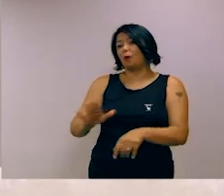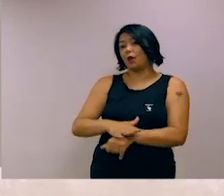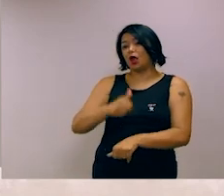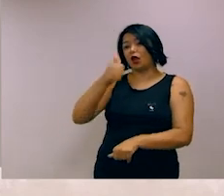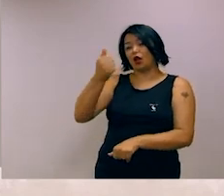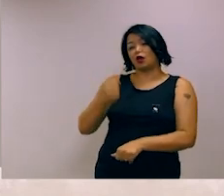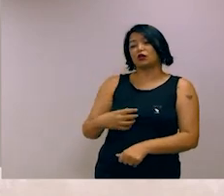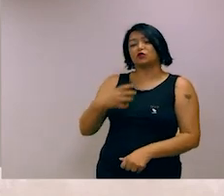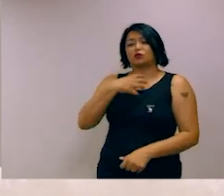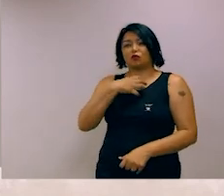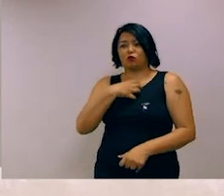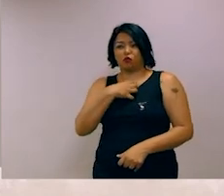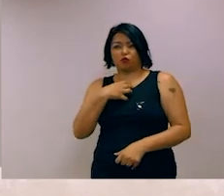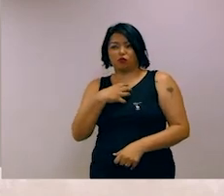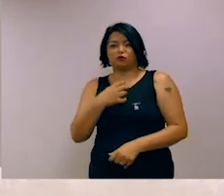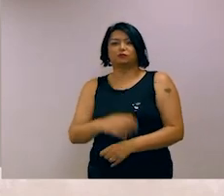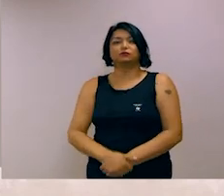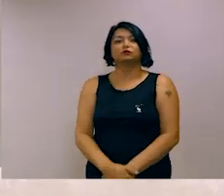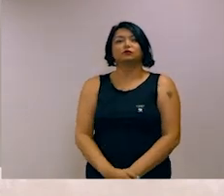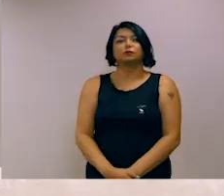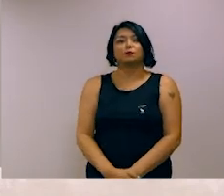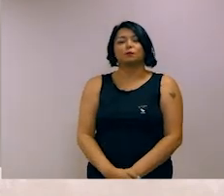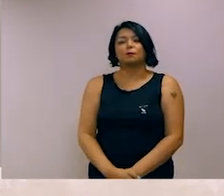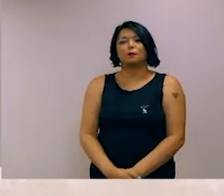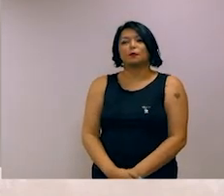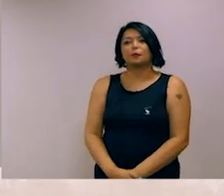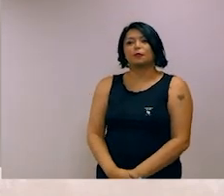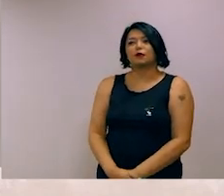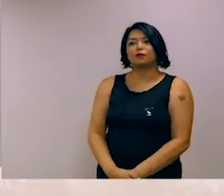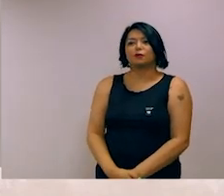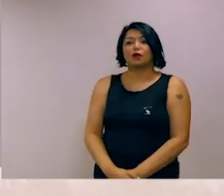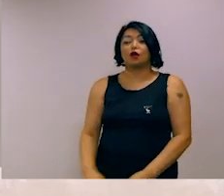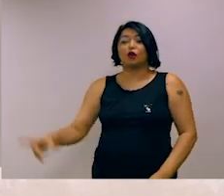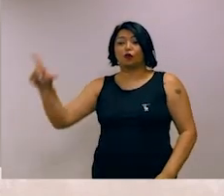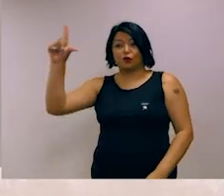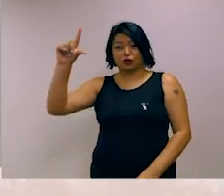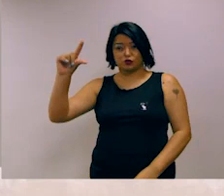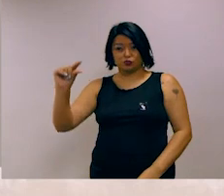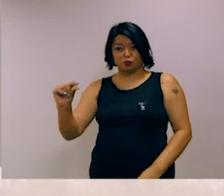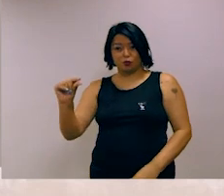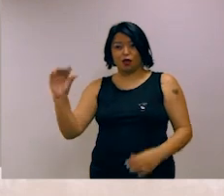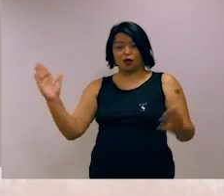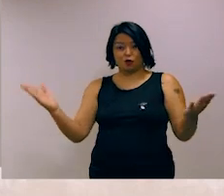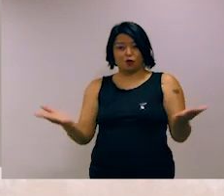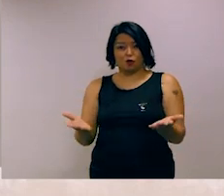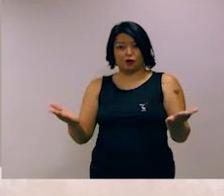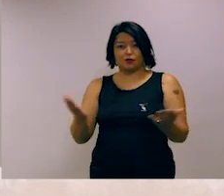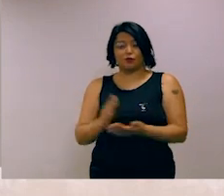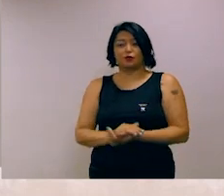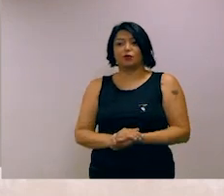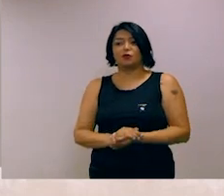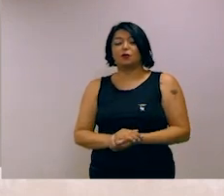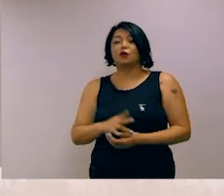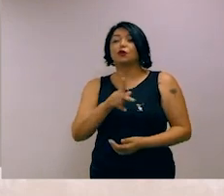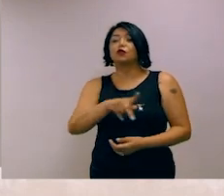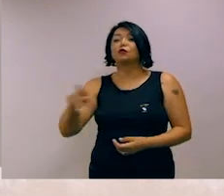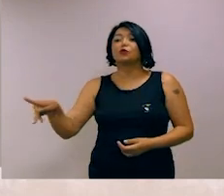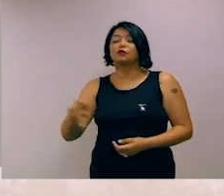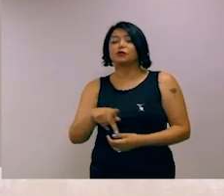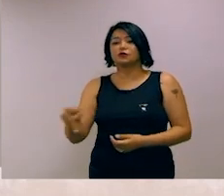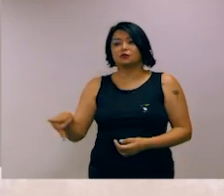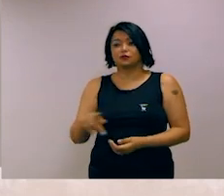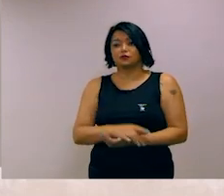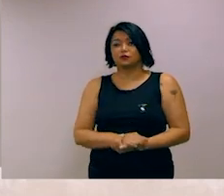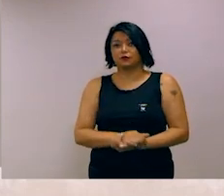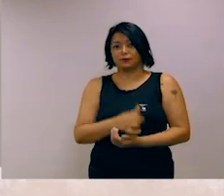Let me just summarize with the following. You can see here Professor Dan O'Reilly's photo that works with us on all of our